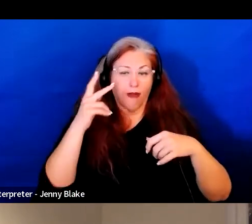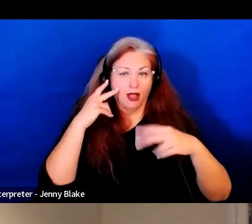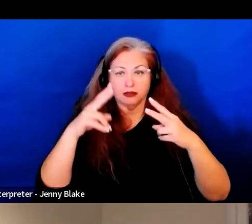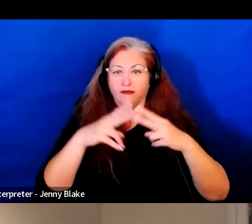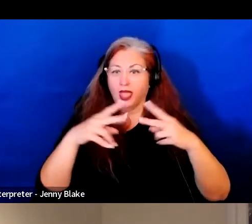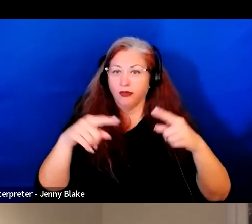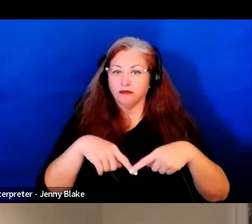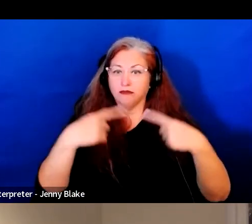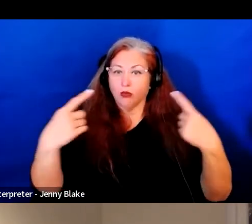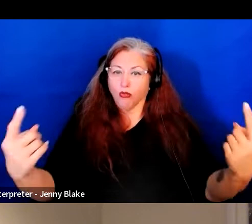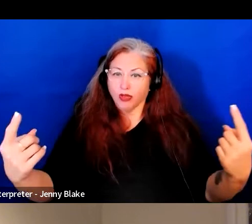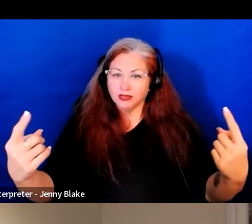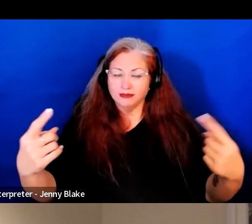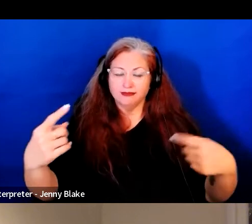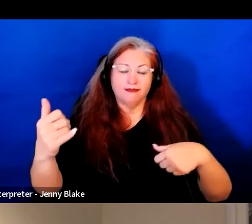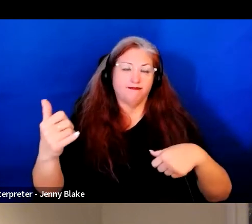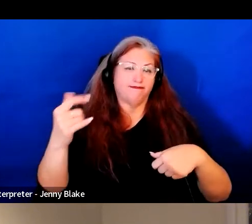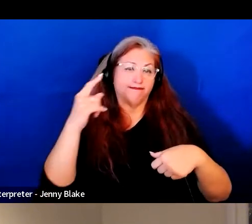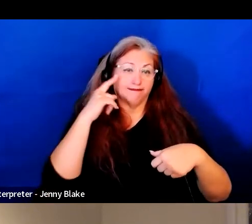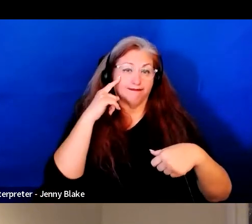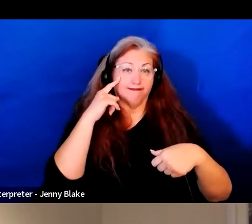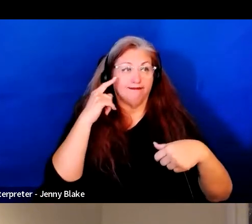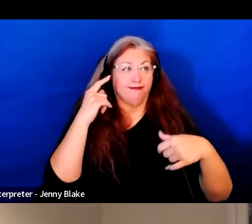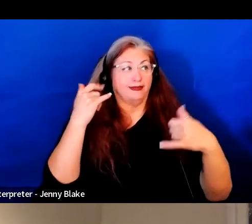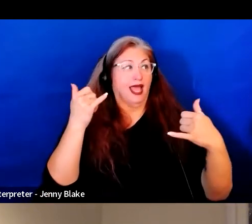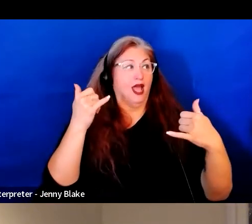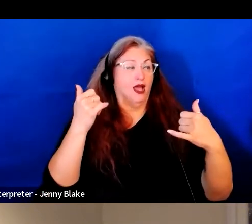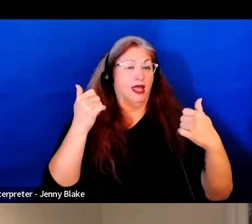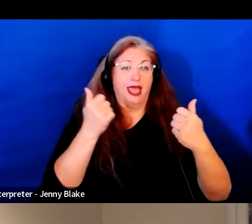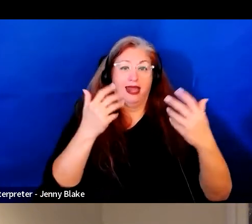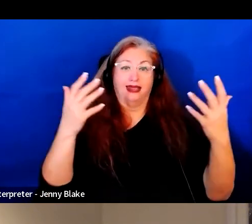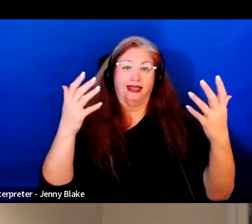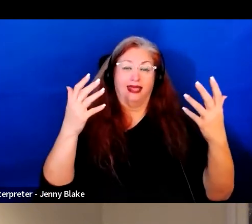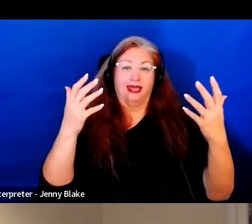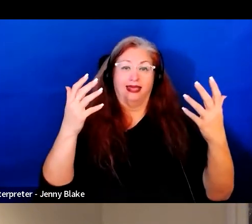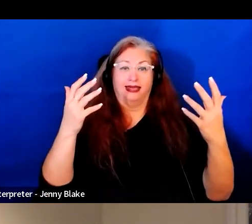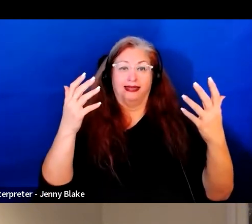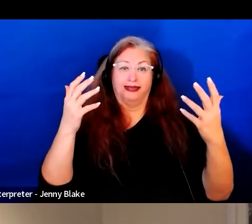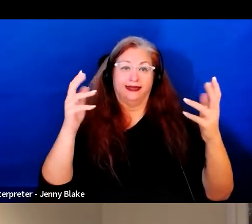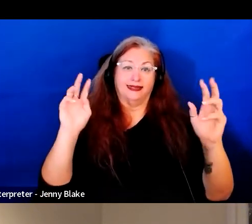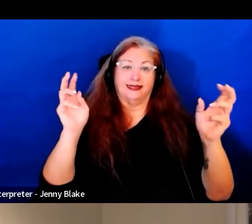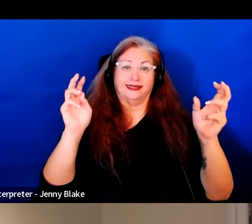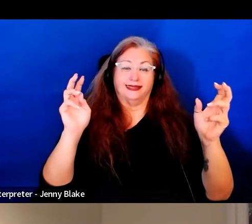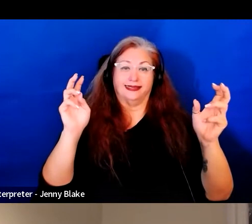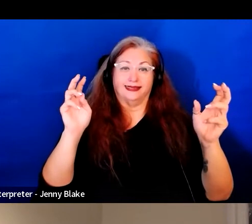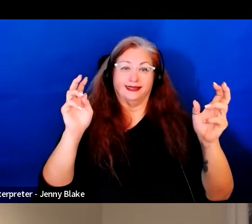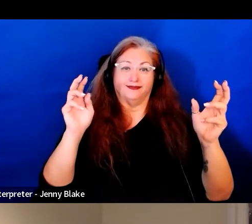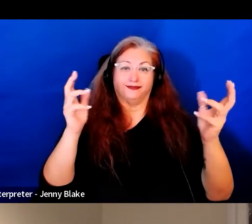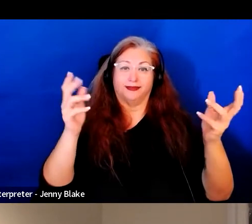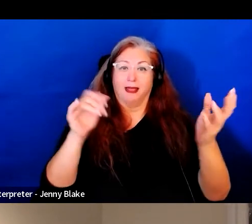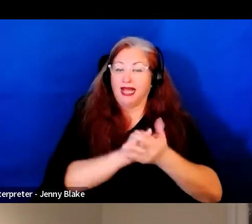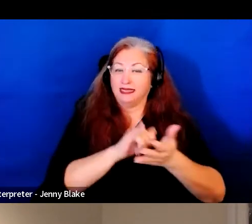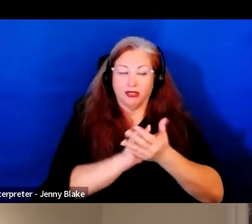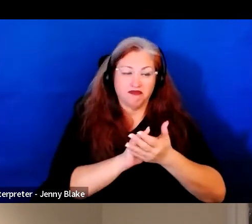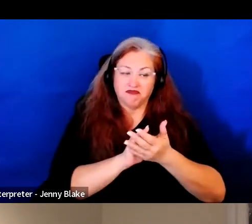been, I don't think anything is impossible anymore, mm-hmm. unfortunately. Mm-hmm. So